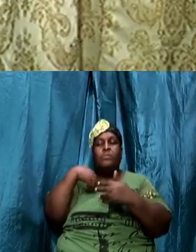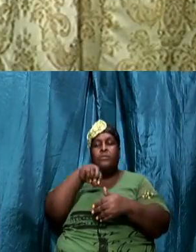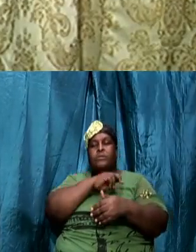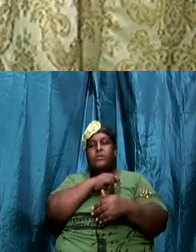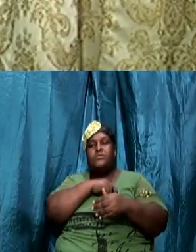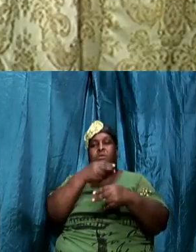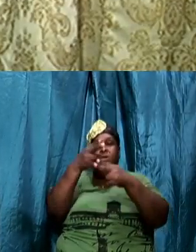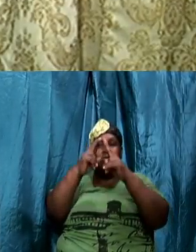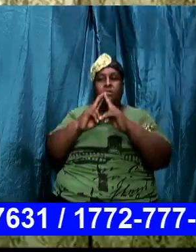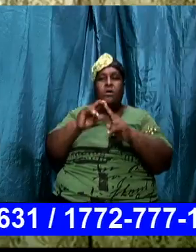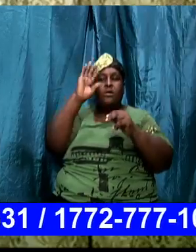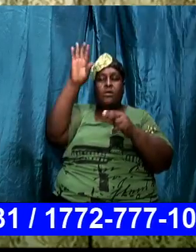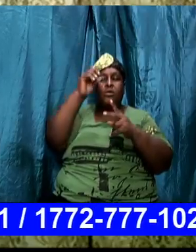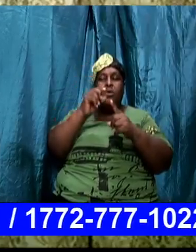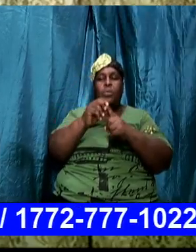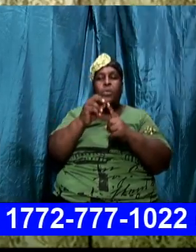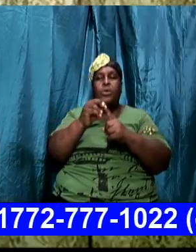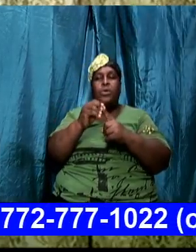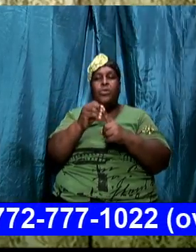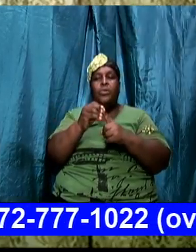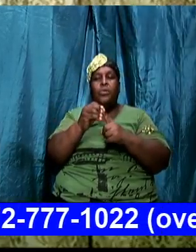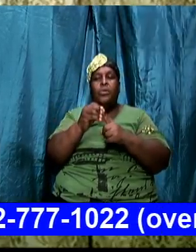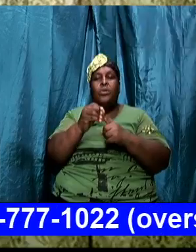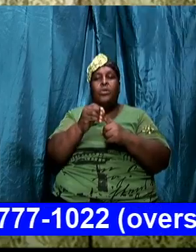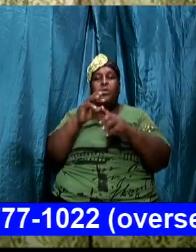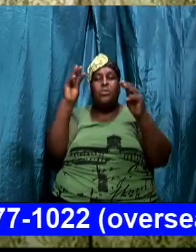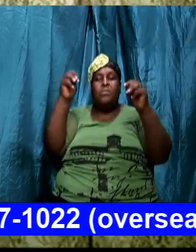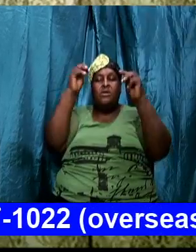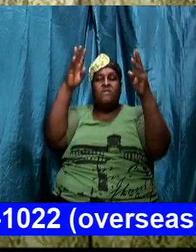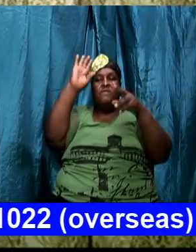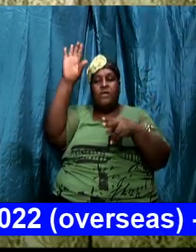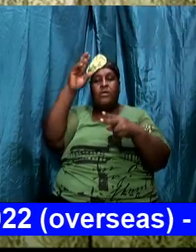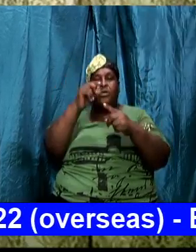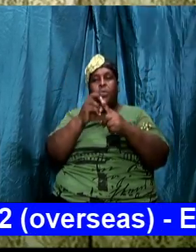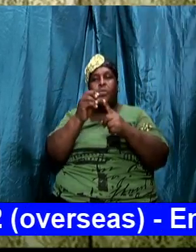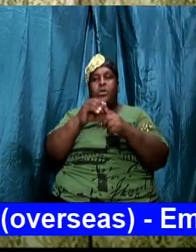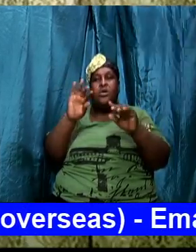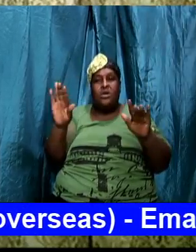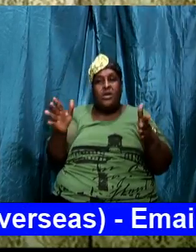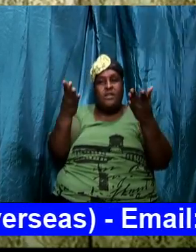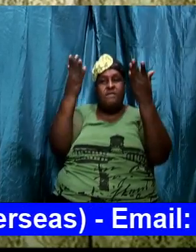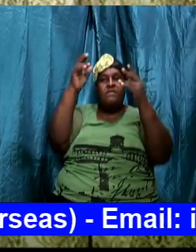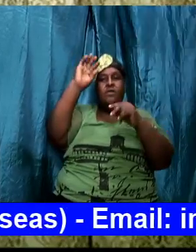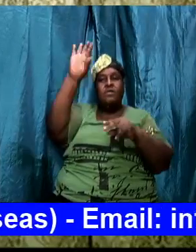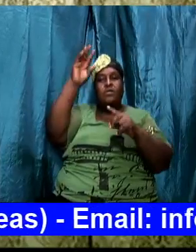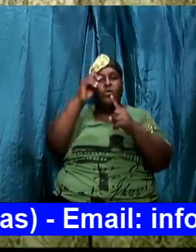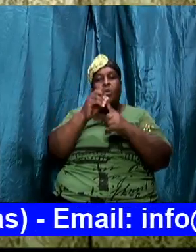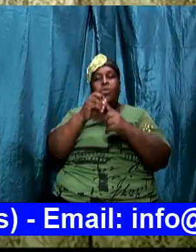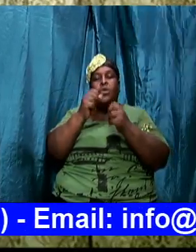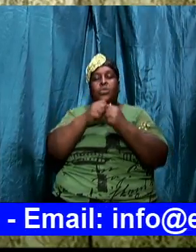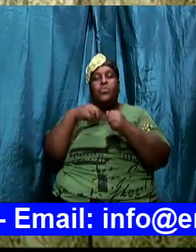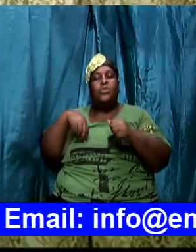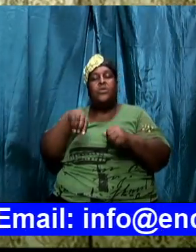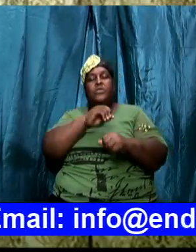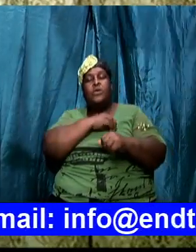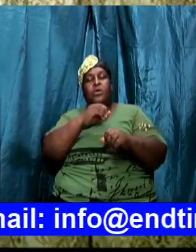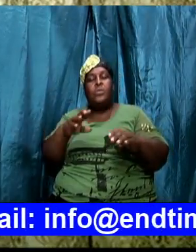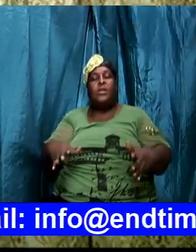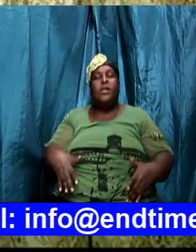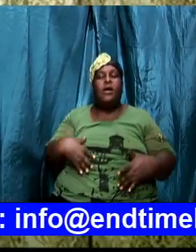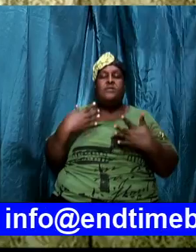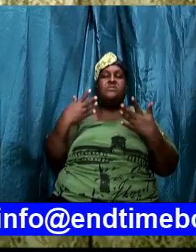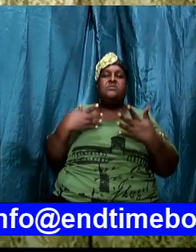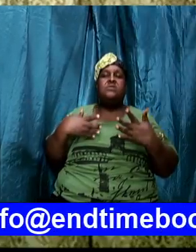to honor your words, to magnify your words, to elevate your words in our lives. Help us, Lord,